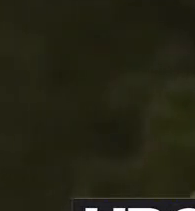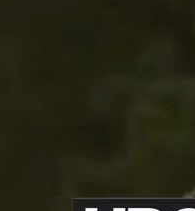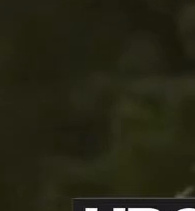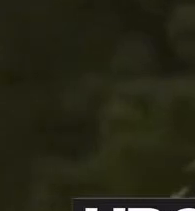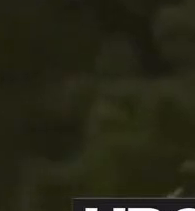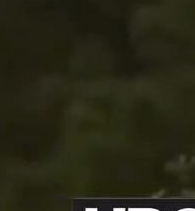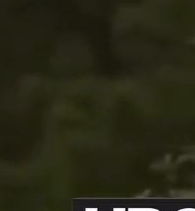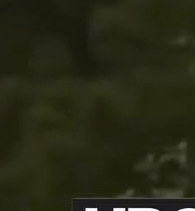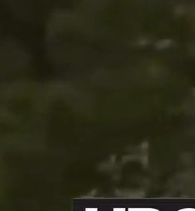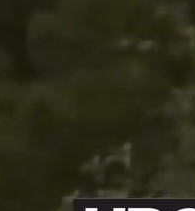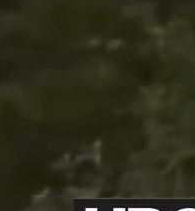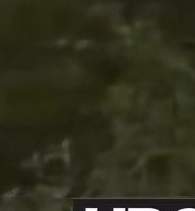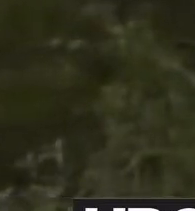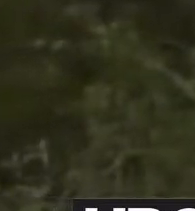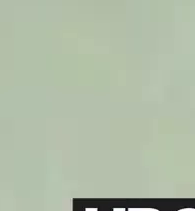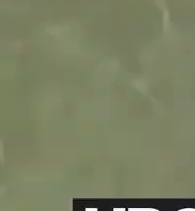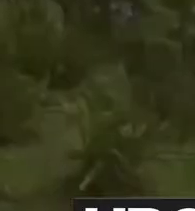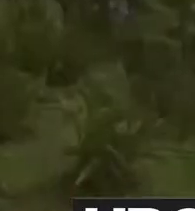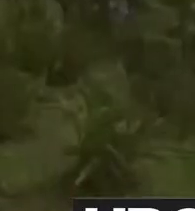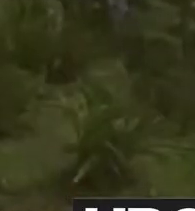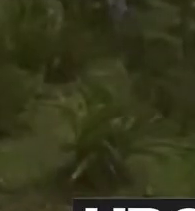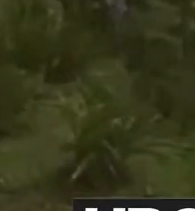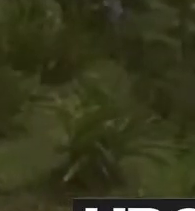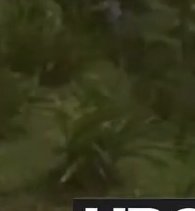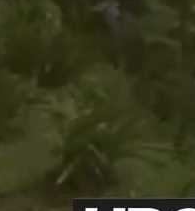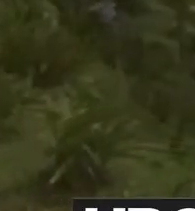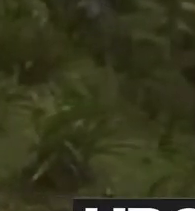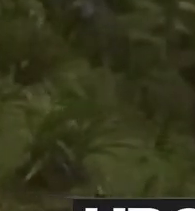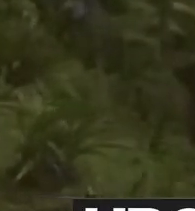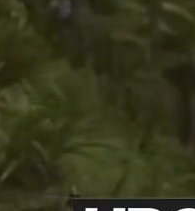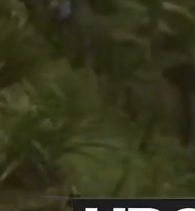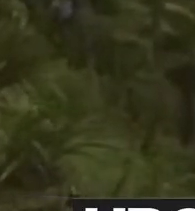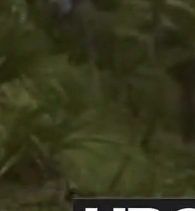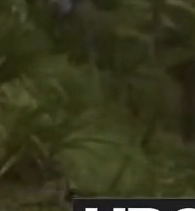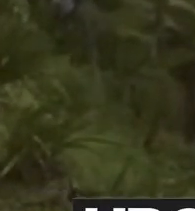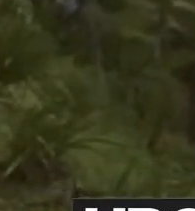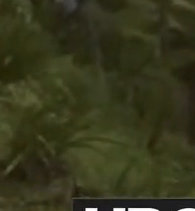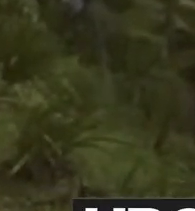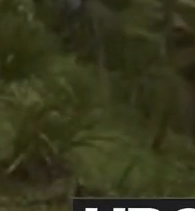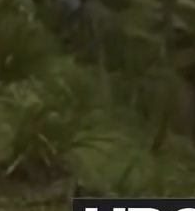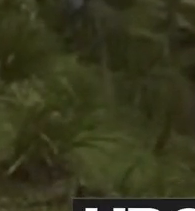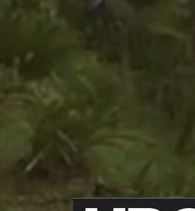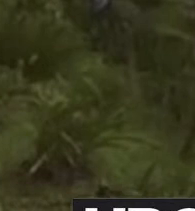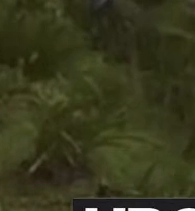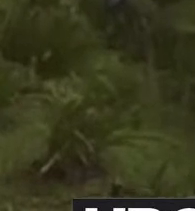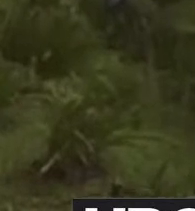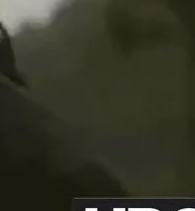bold. Rastafari is my peace of mind. Just thank you for your loving